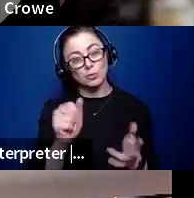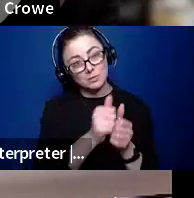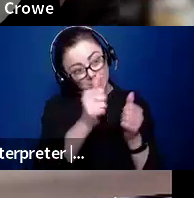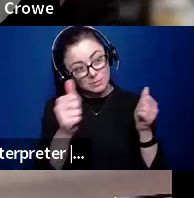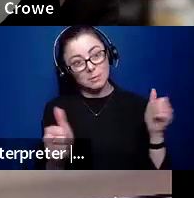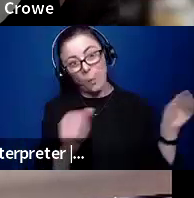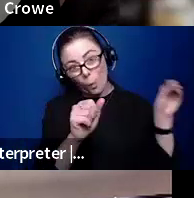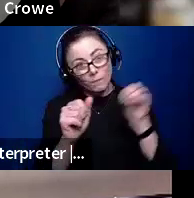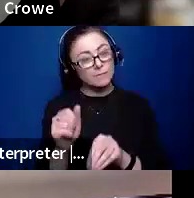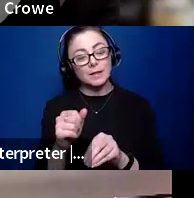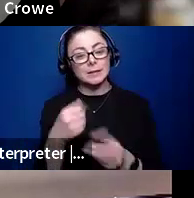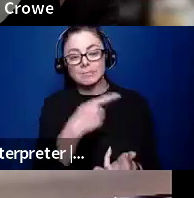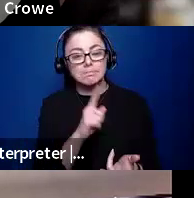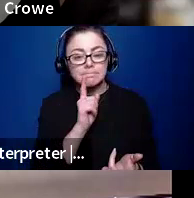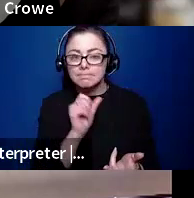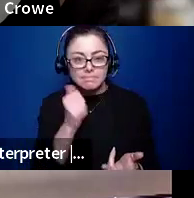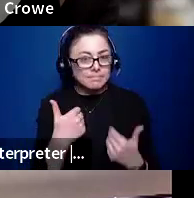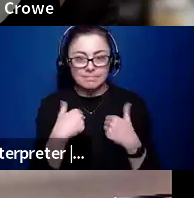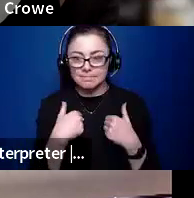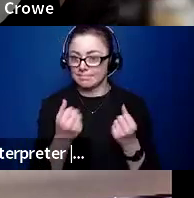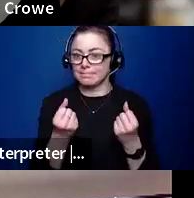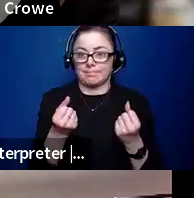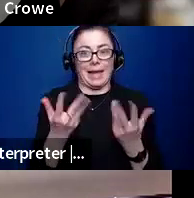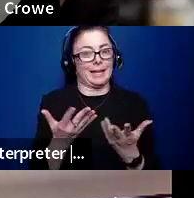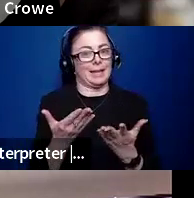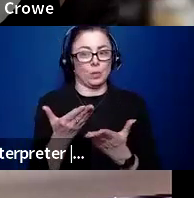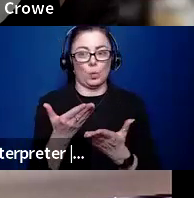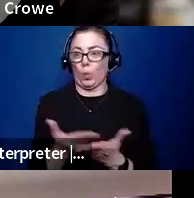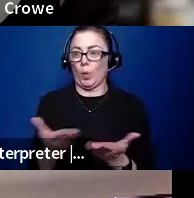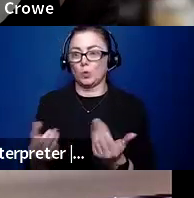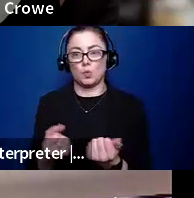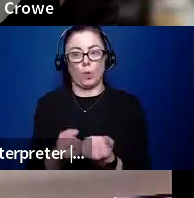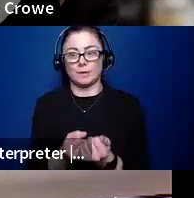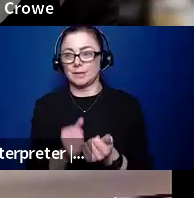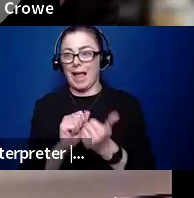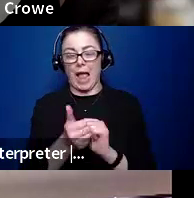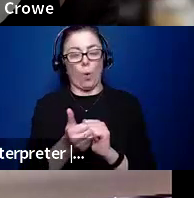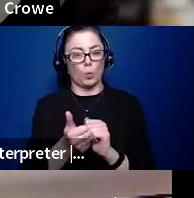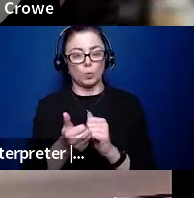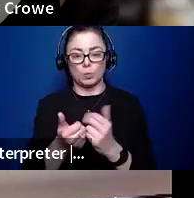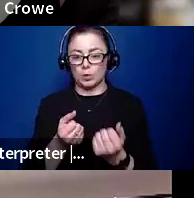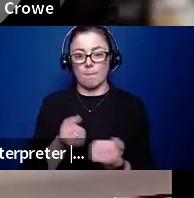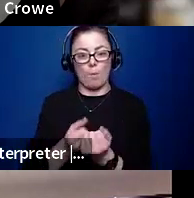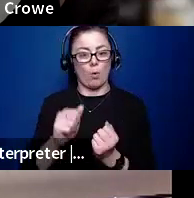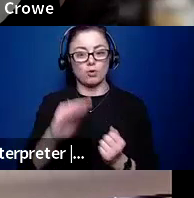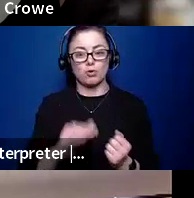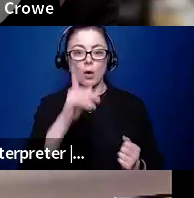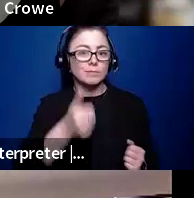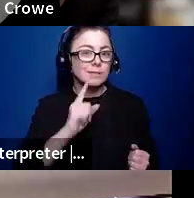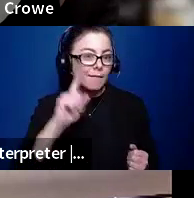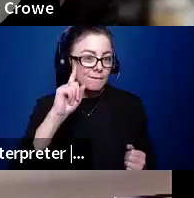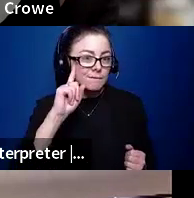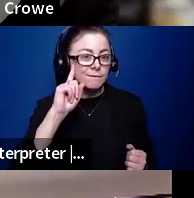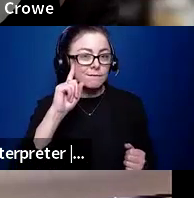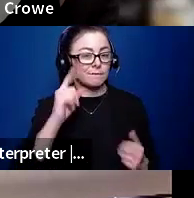they didn't really have that many resources on how to support a child who was deaf, especially